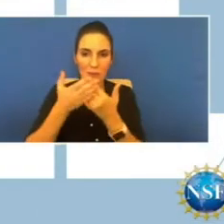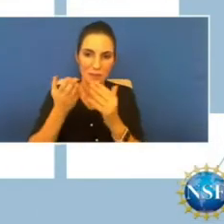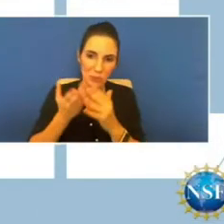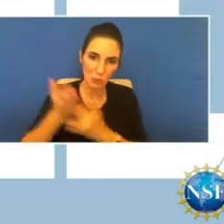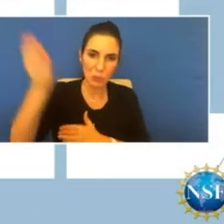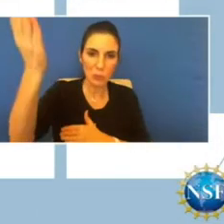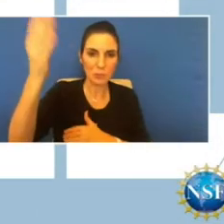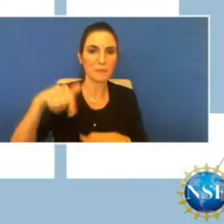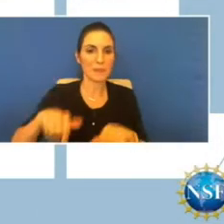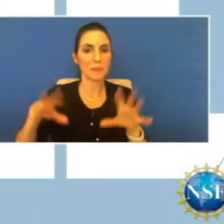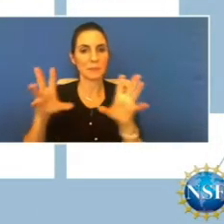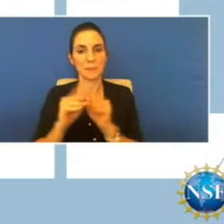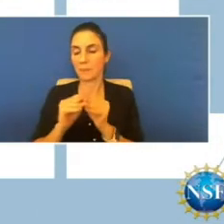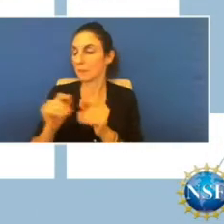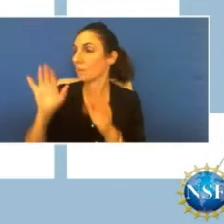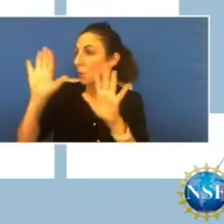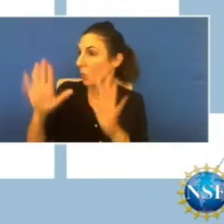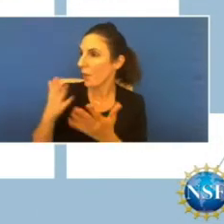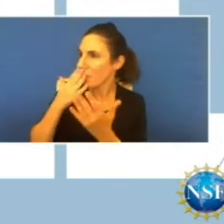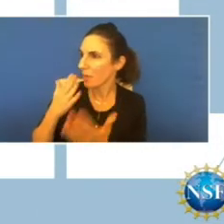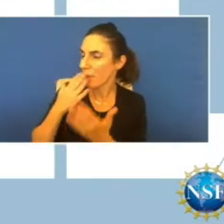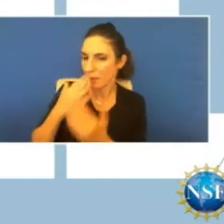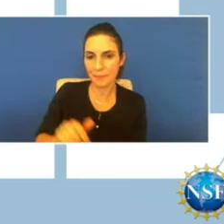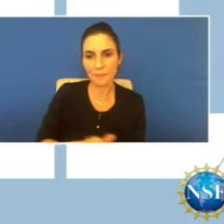Great, thank you so much. Remy.